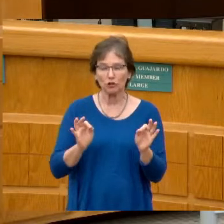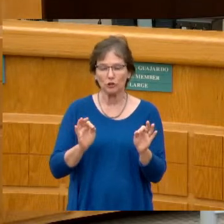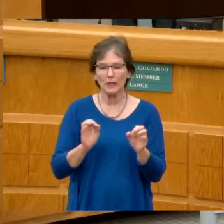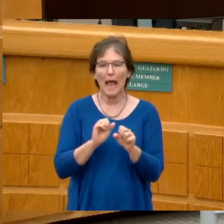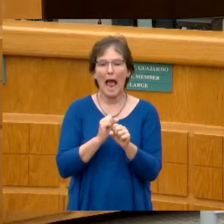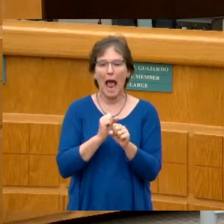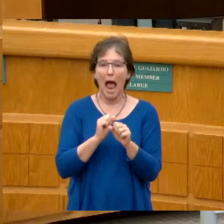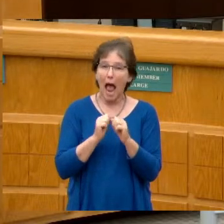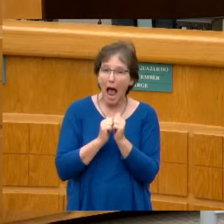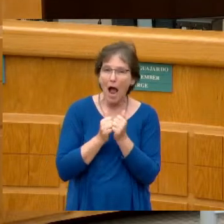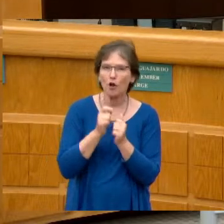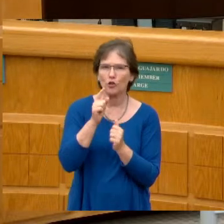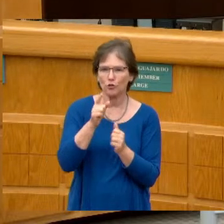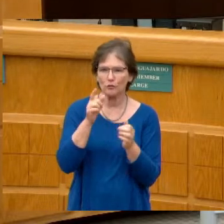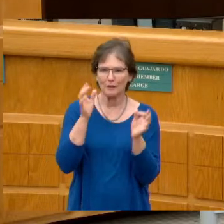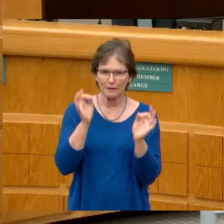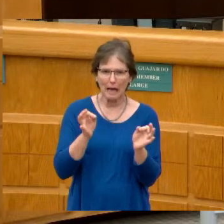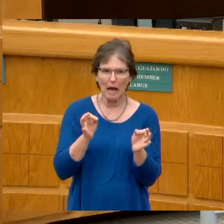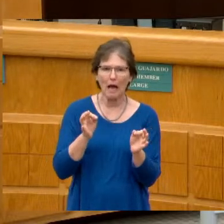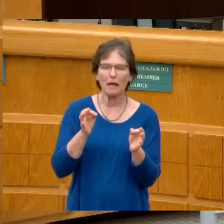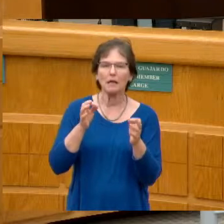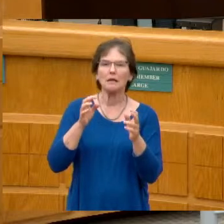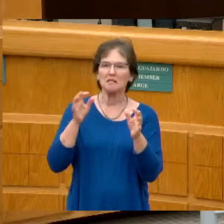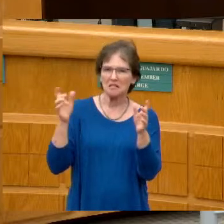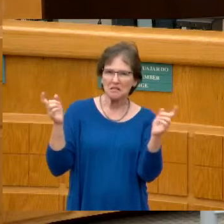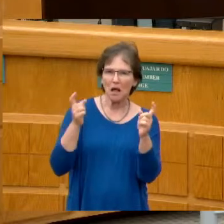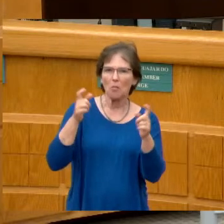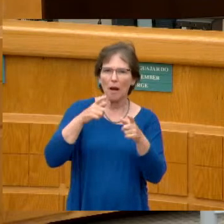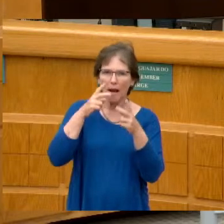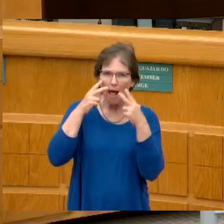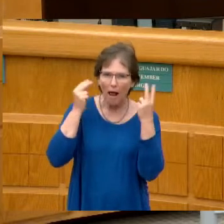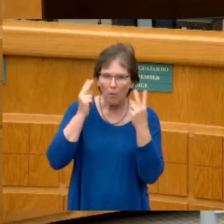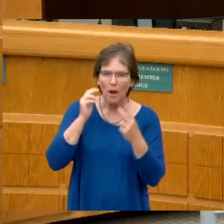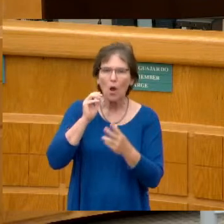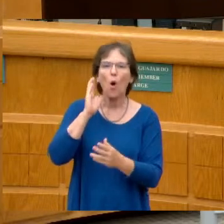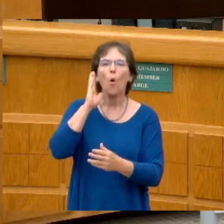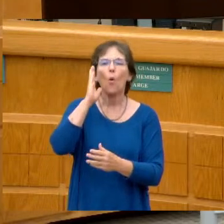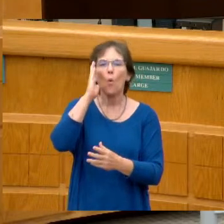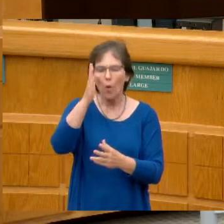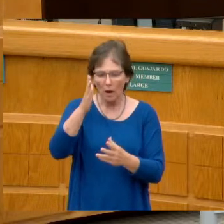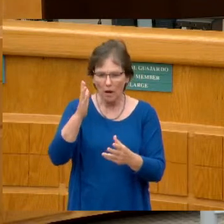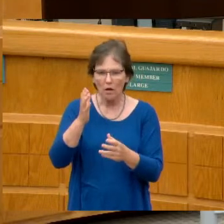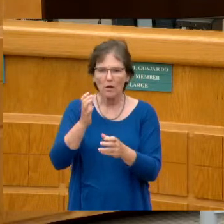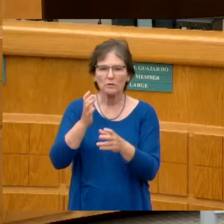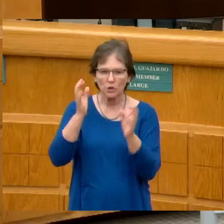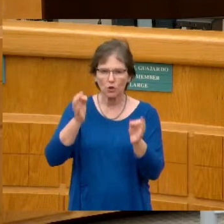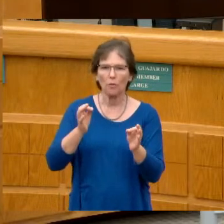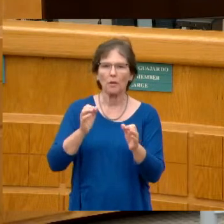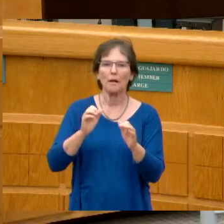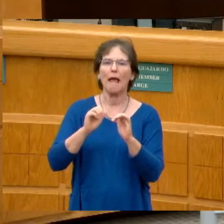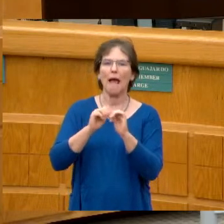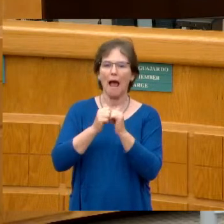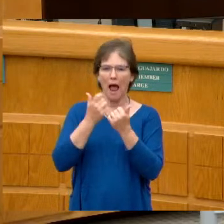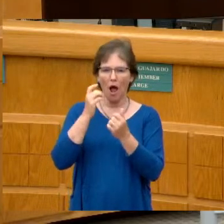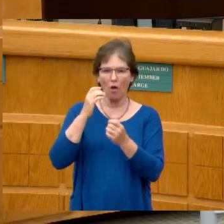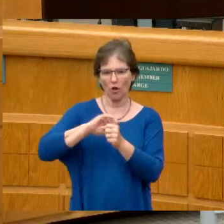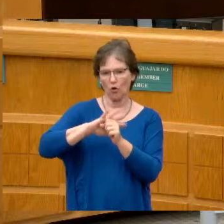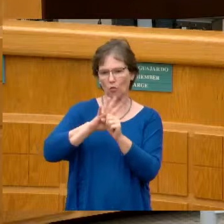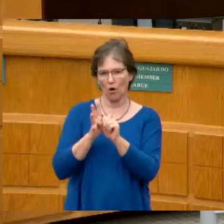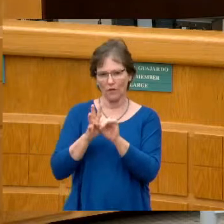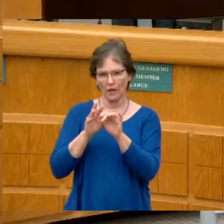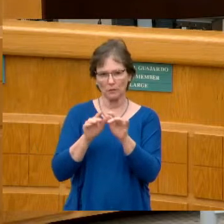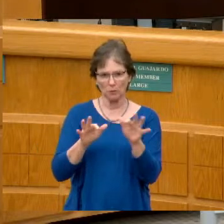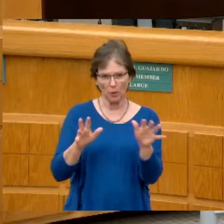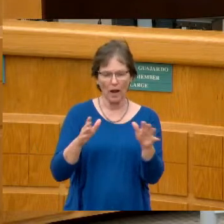The upcoming Halloween weekend is a perfect example. Remember to make your Halloween plans to include social